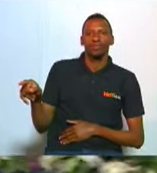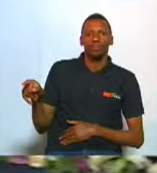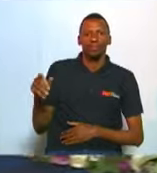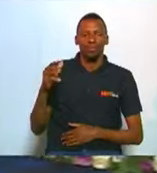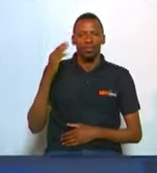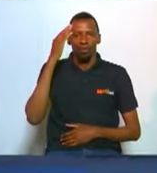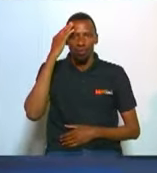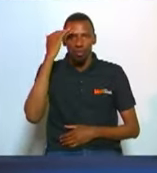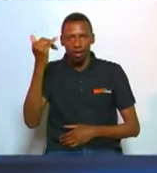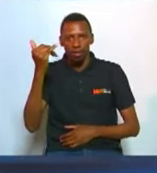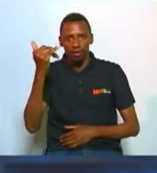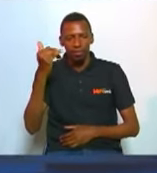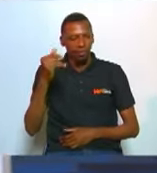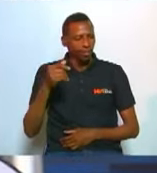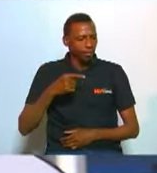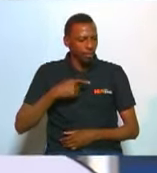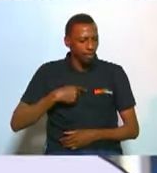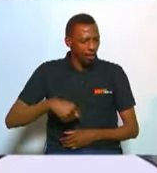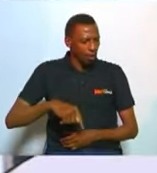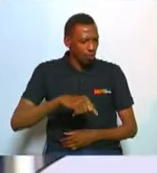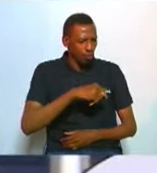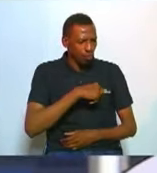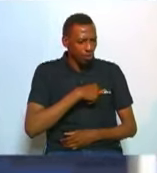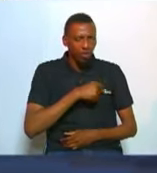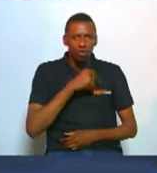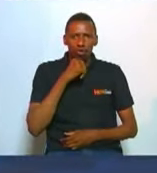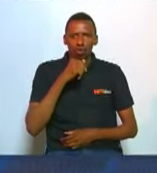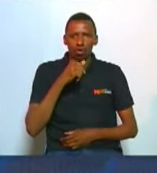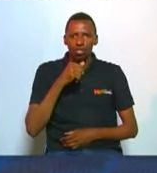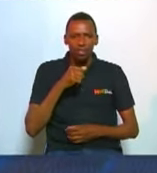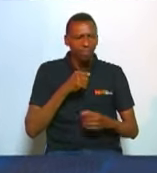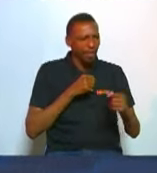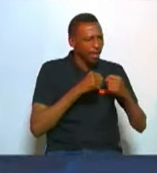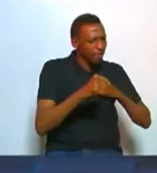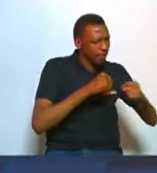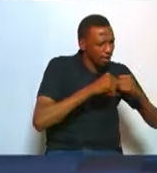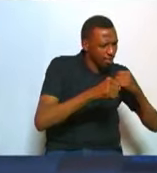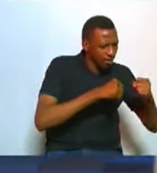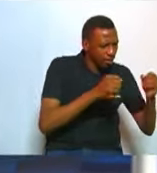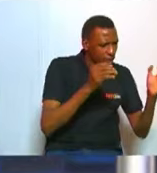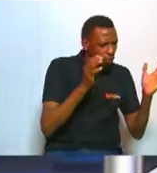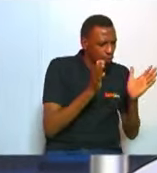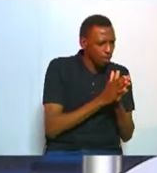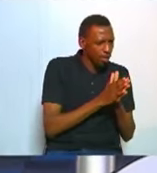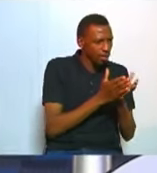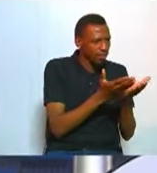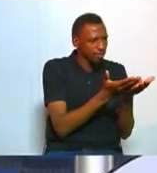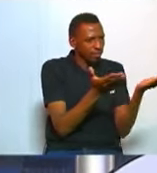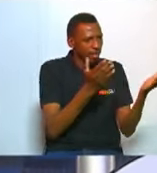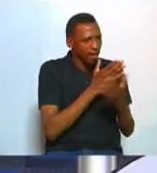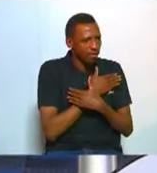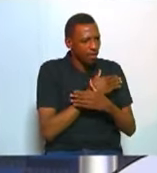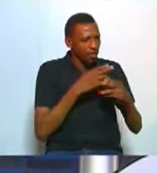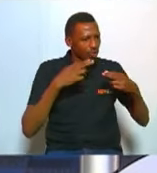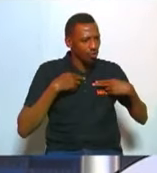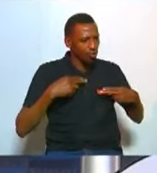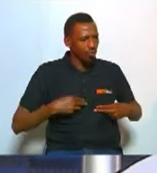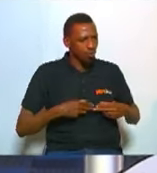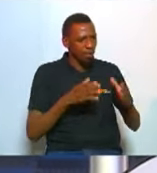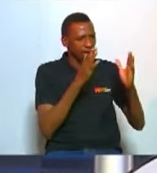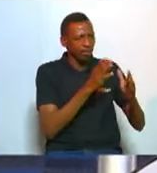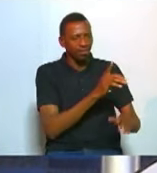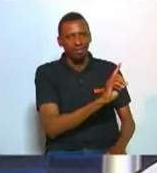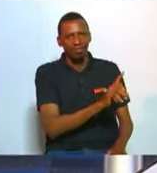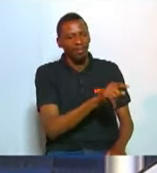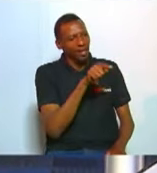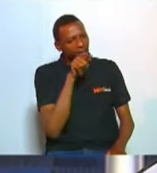Because we are not fighting with our fellow human beings. This is a spiritual